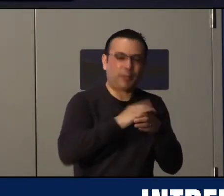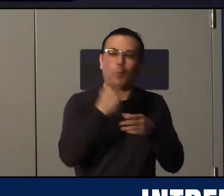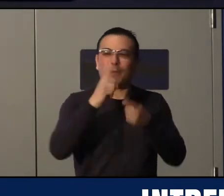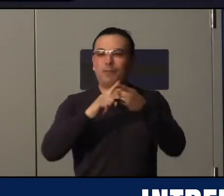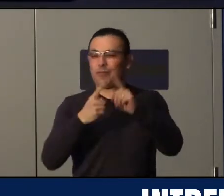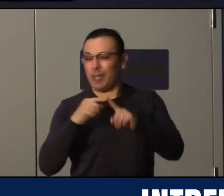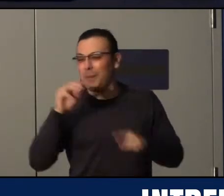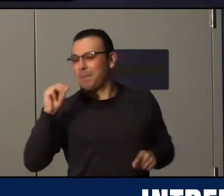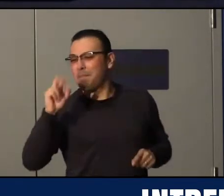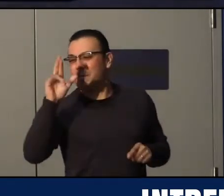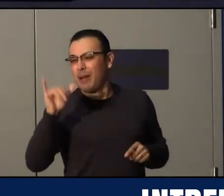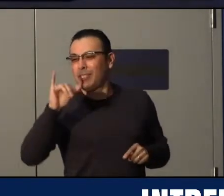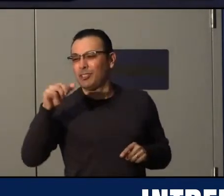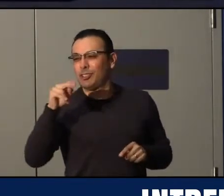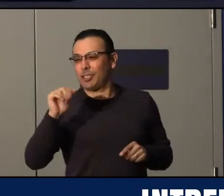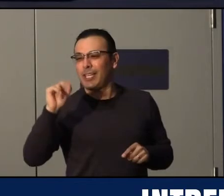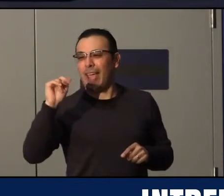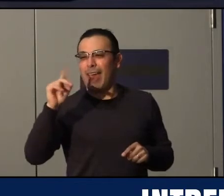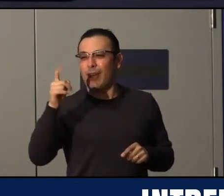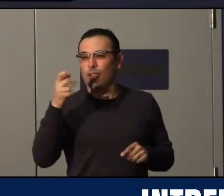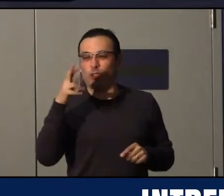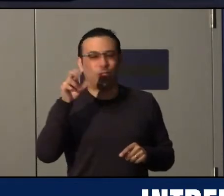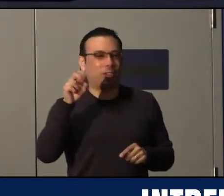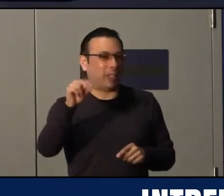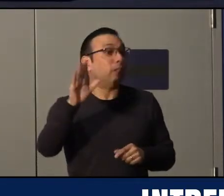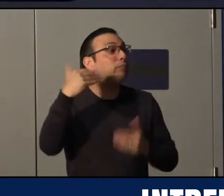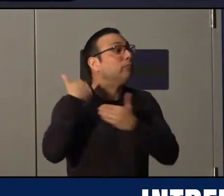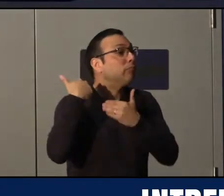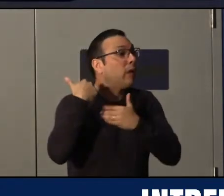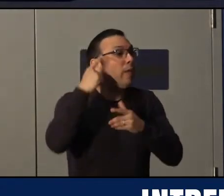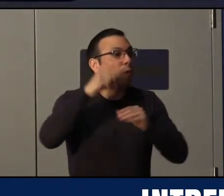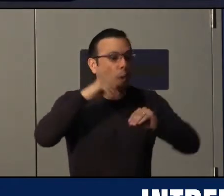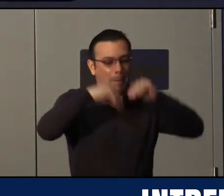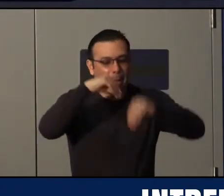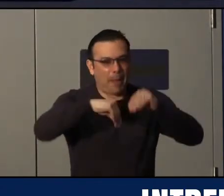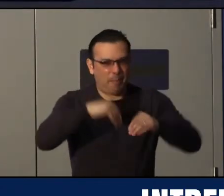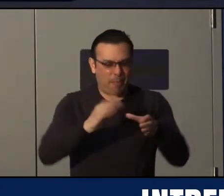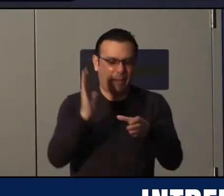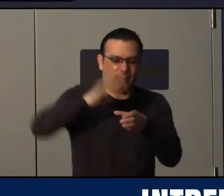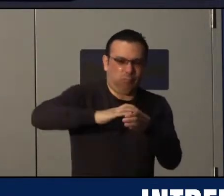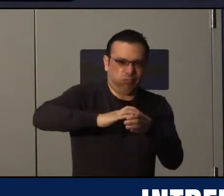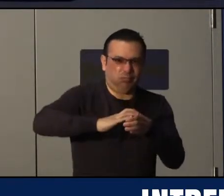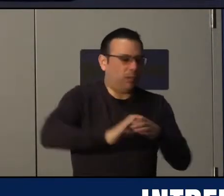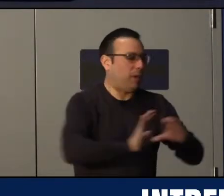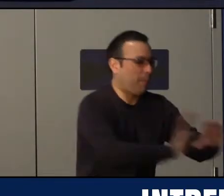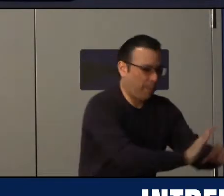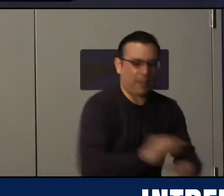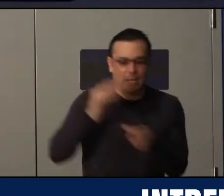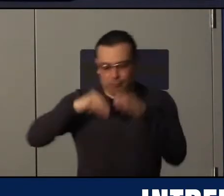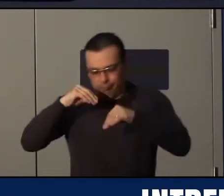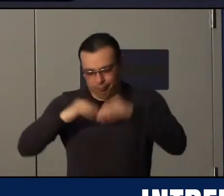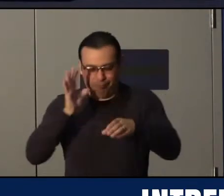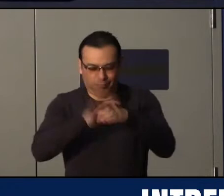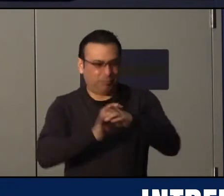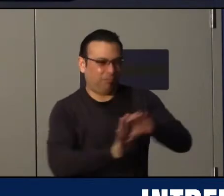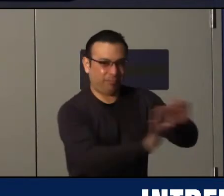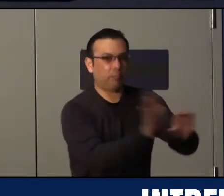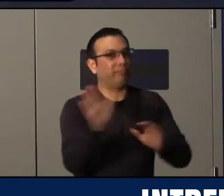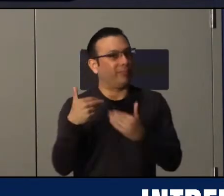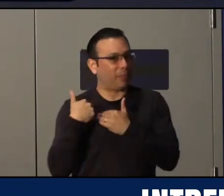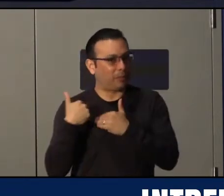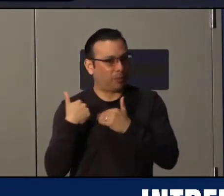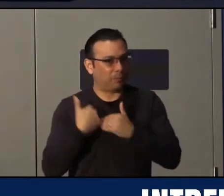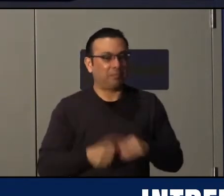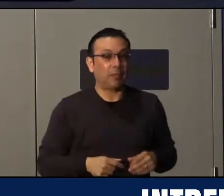Anderson, flight crew equipment? She was the woman who helped us pack all of our stuff for space. And she was the one who reminded me,